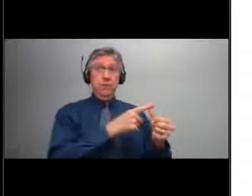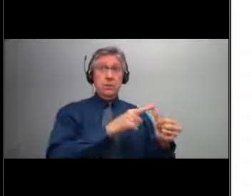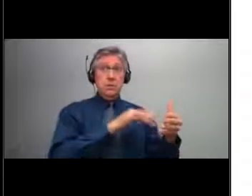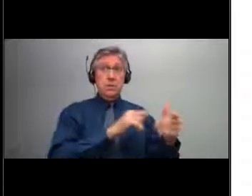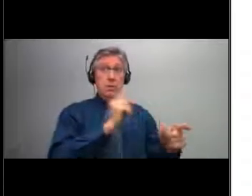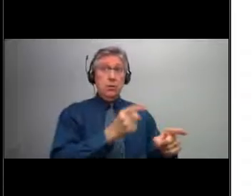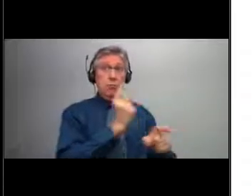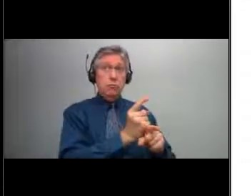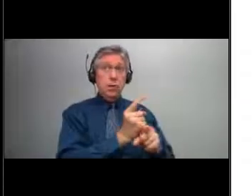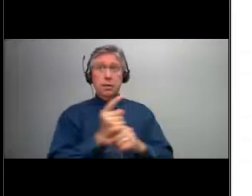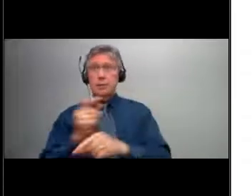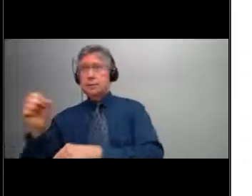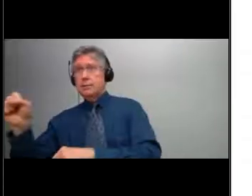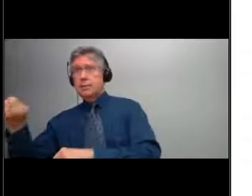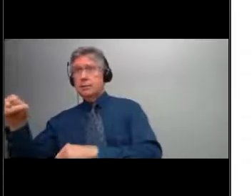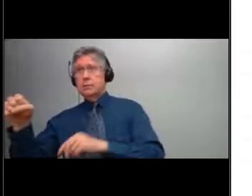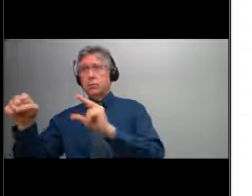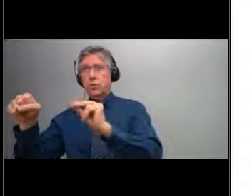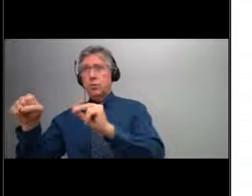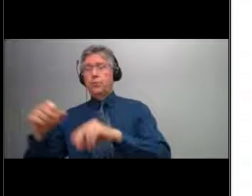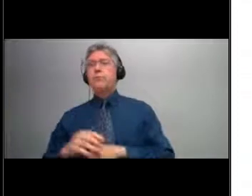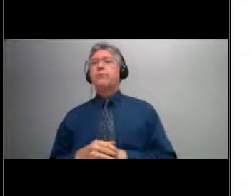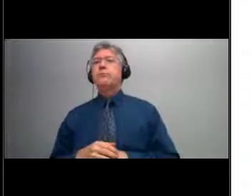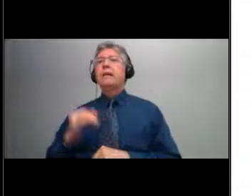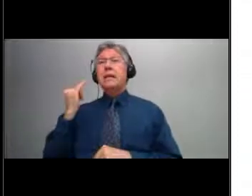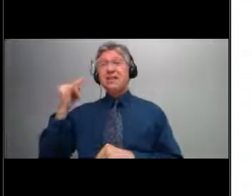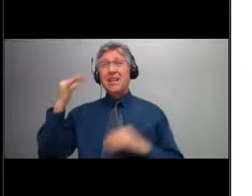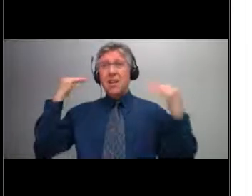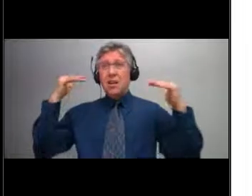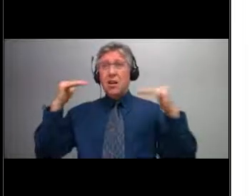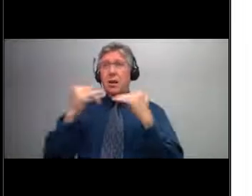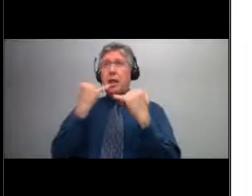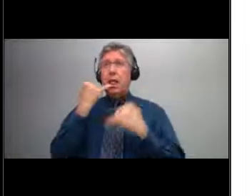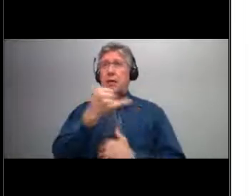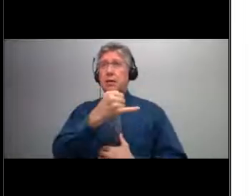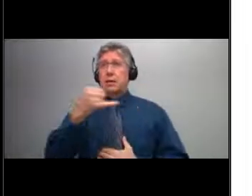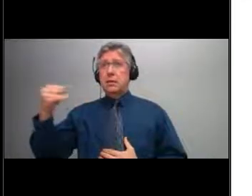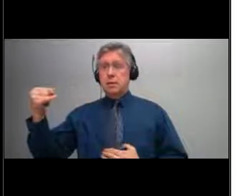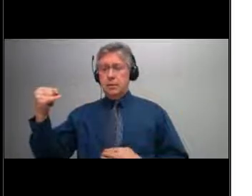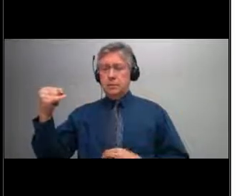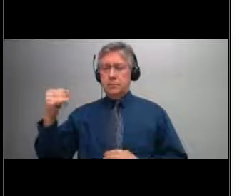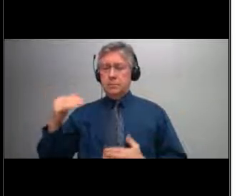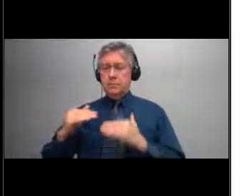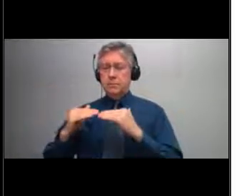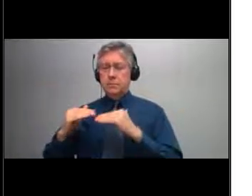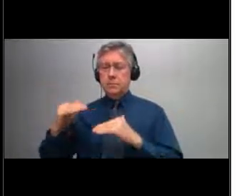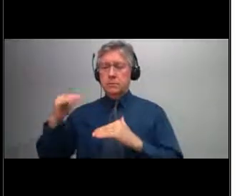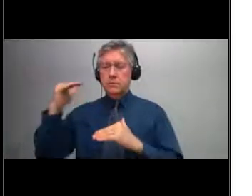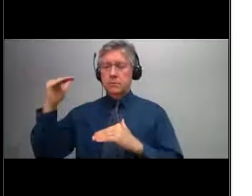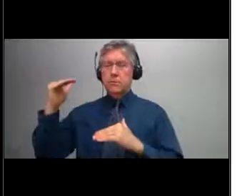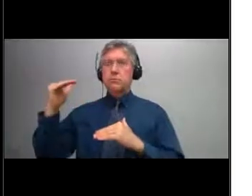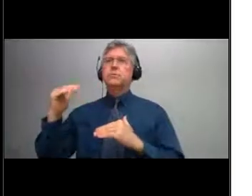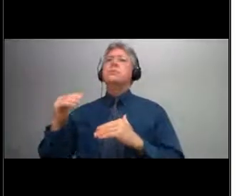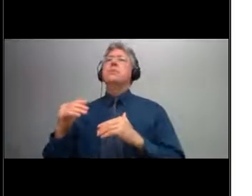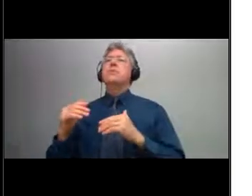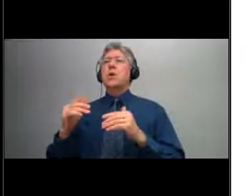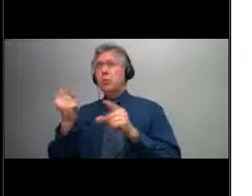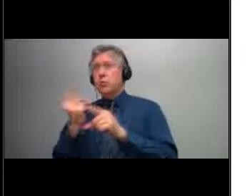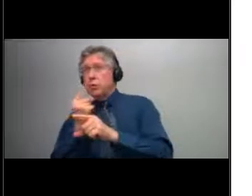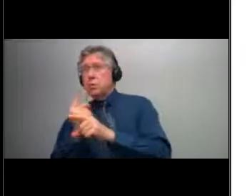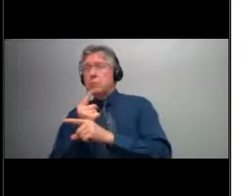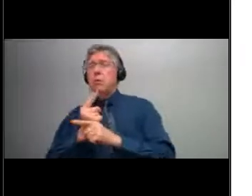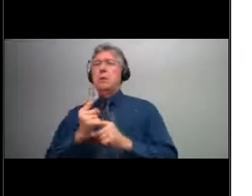Where project noise levels exceed threshold criteria established by the Federal Highway Administration, An evaluation of reasonable and feasible noise